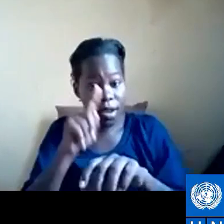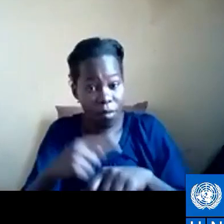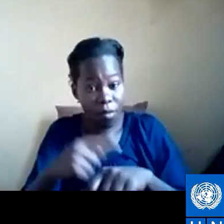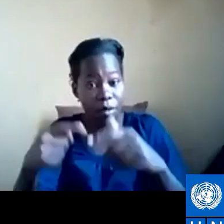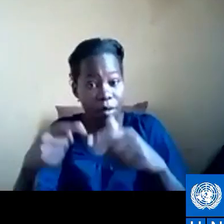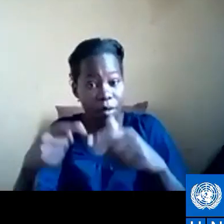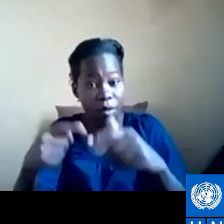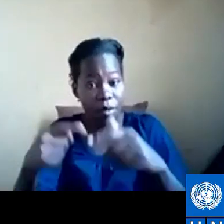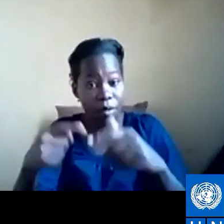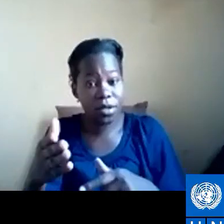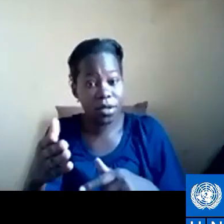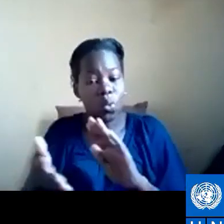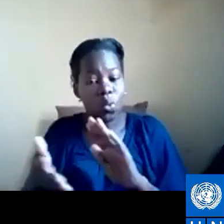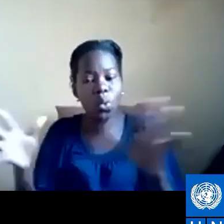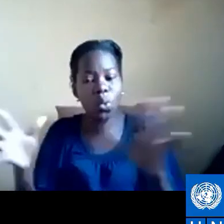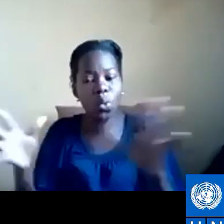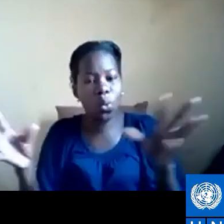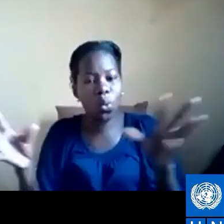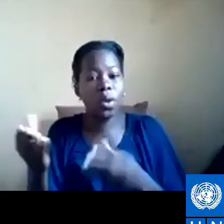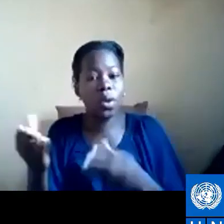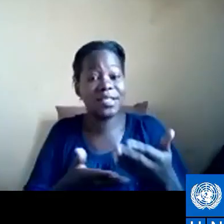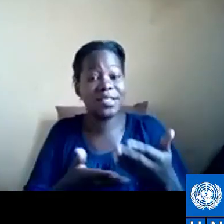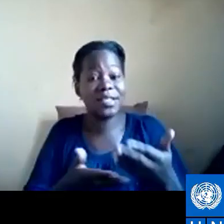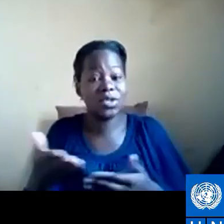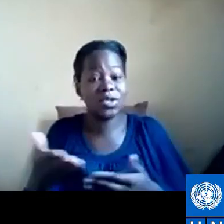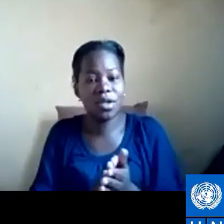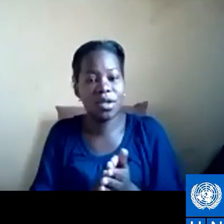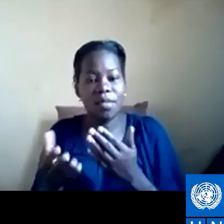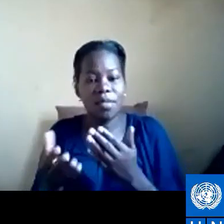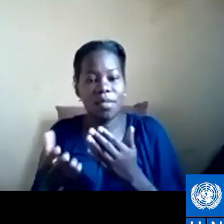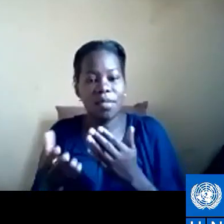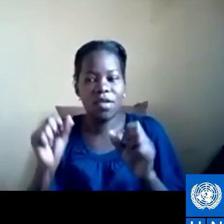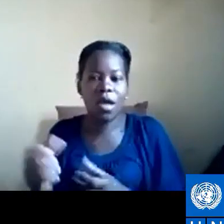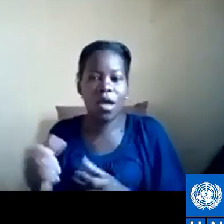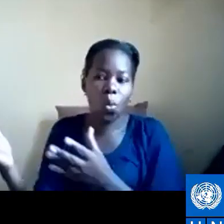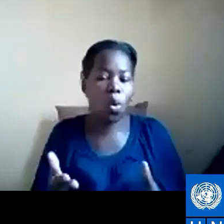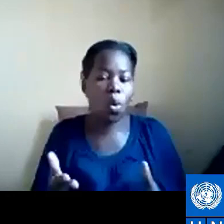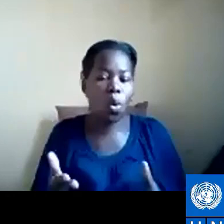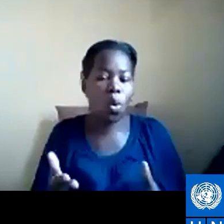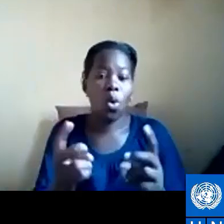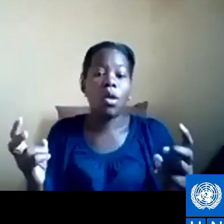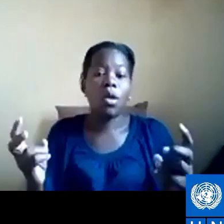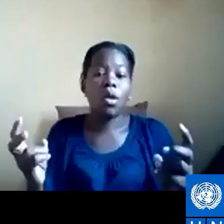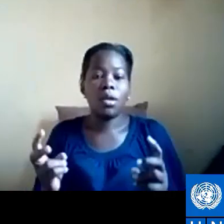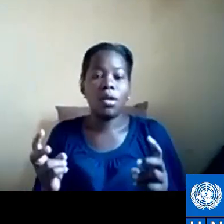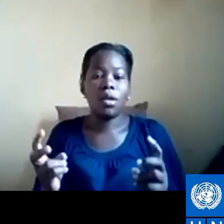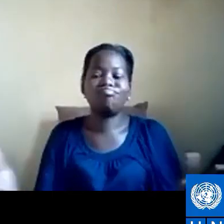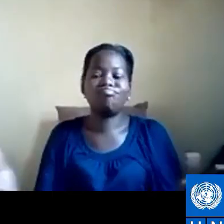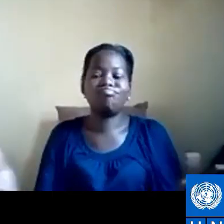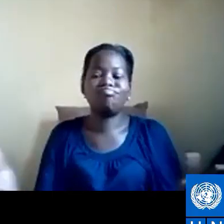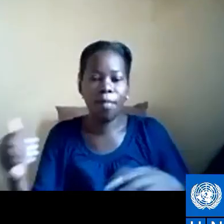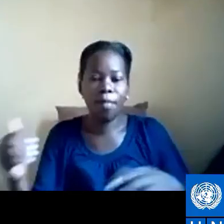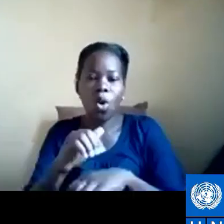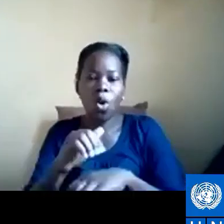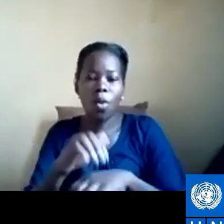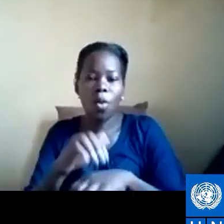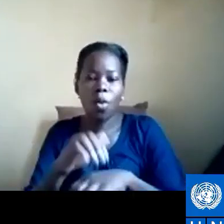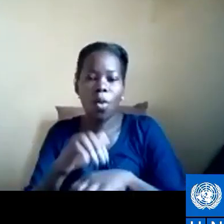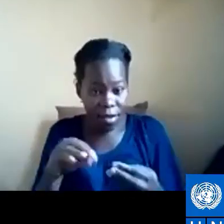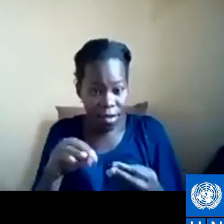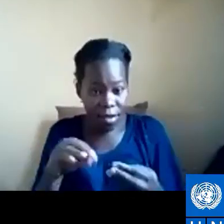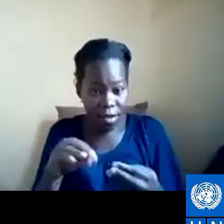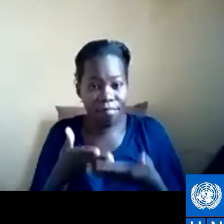the sessions. Maybe if I could bring all the panelists back on board just to give us their final parting shots. But before they do